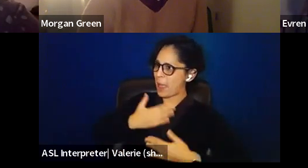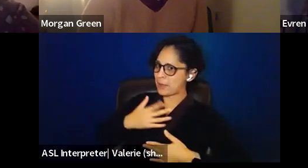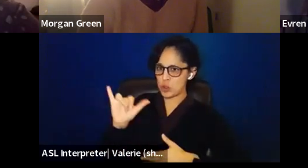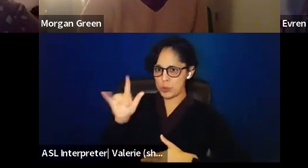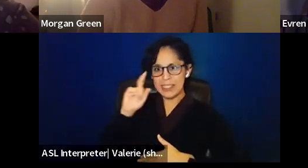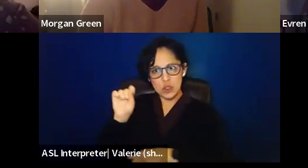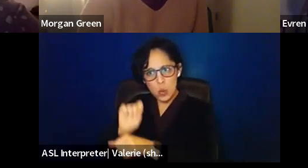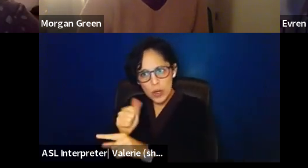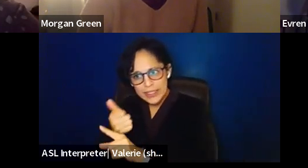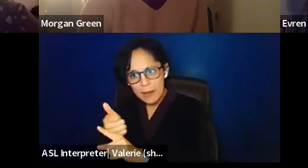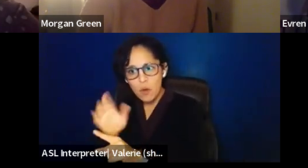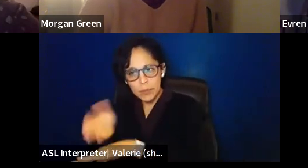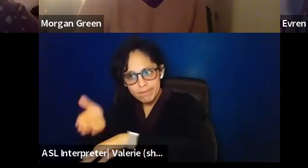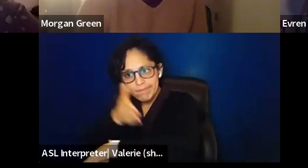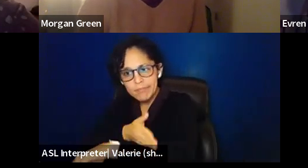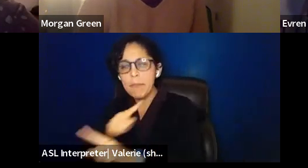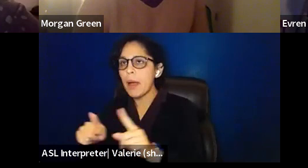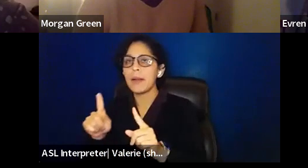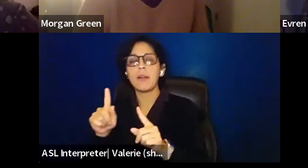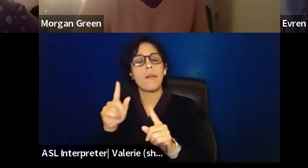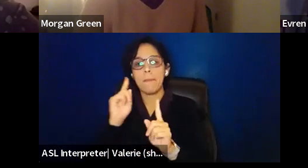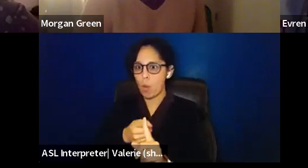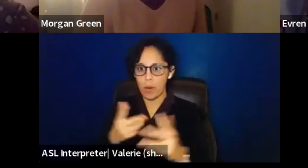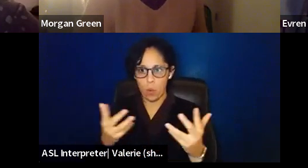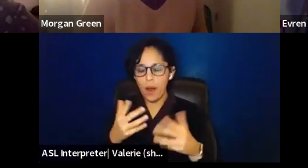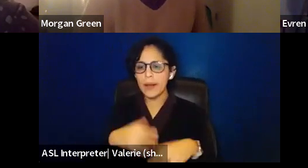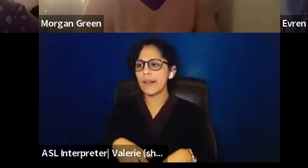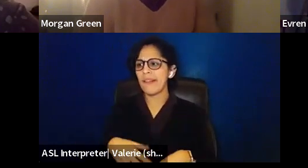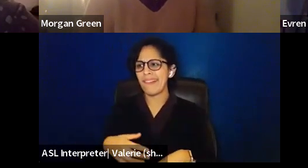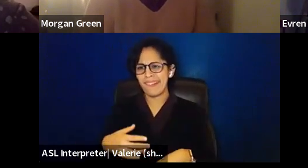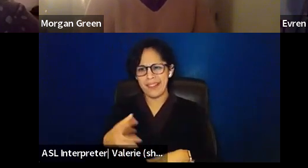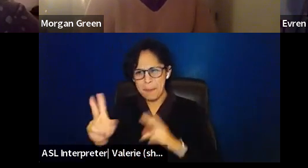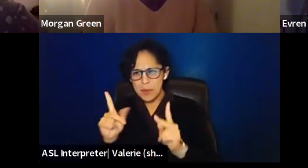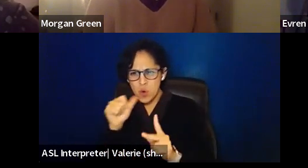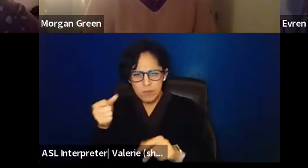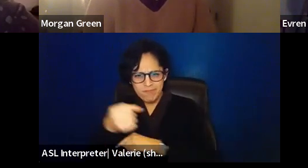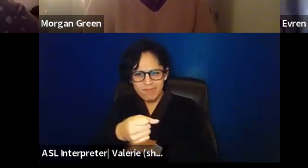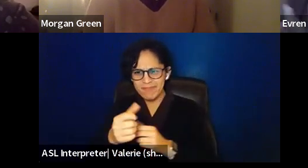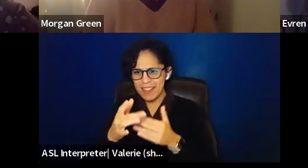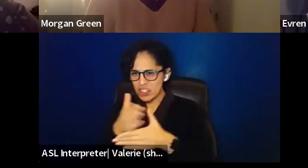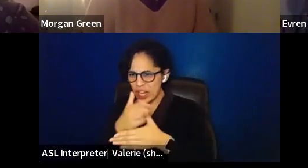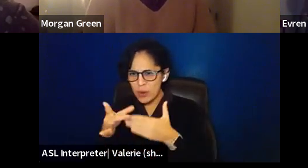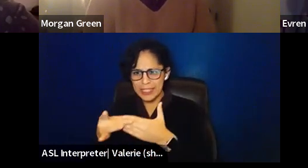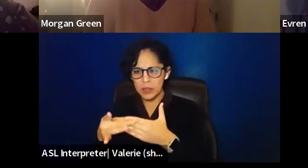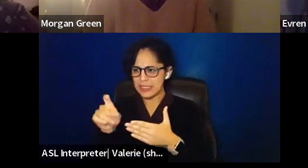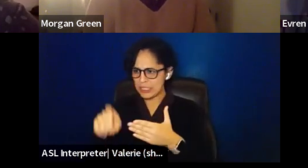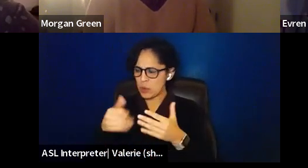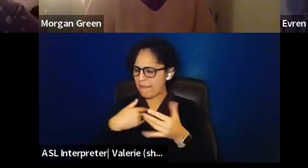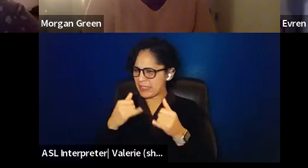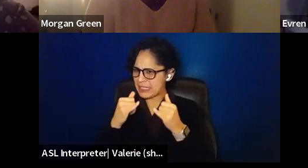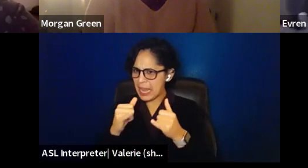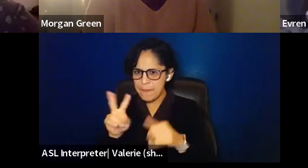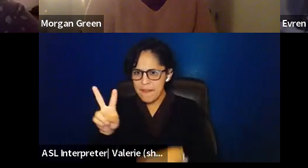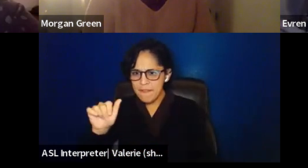to the same ideas and the same values and the same sort of change we want to see in the world. But we